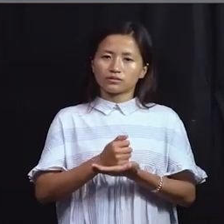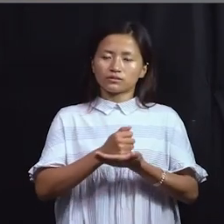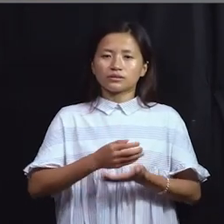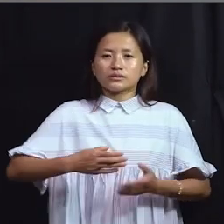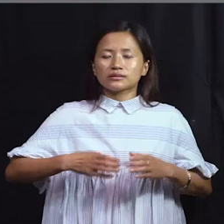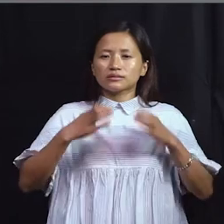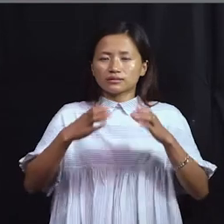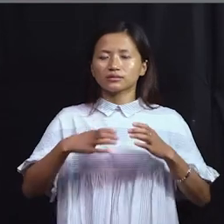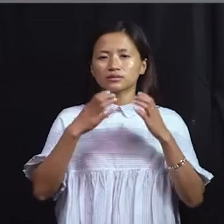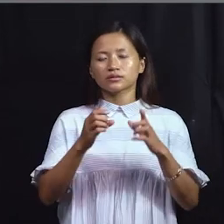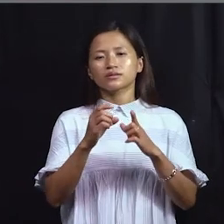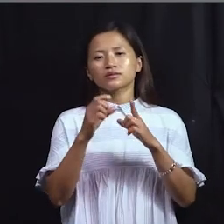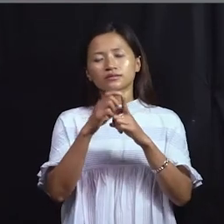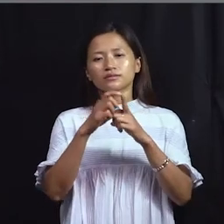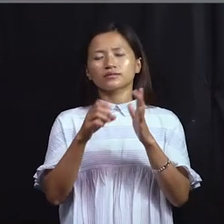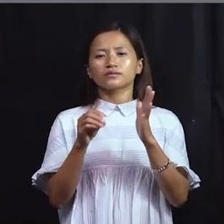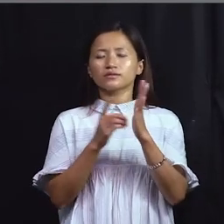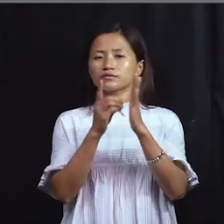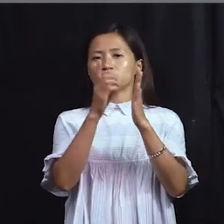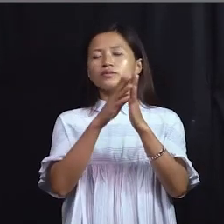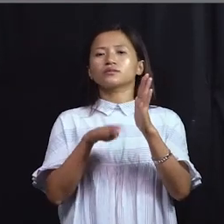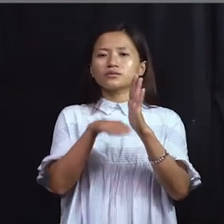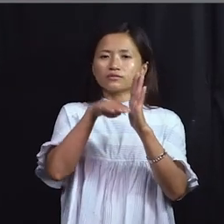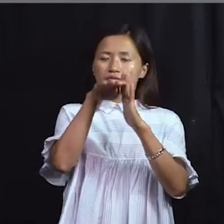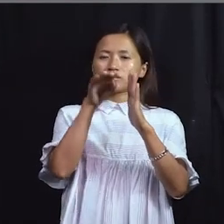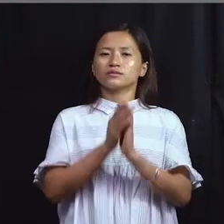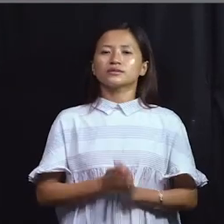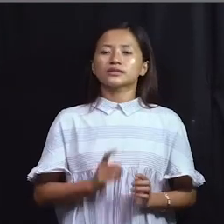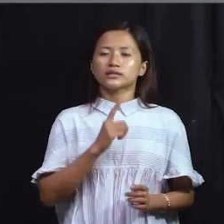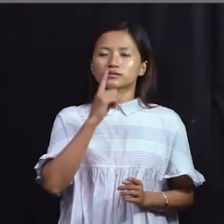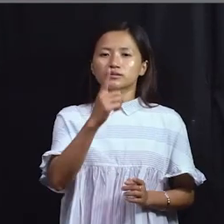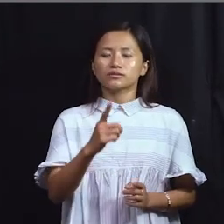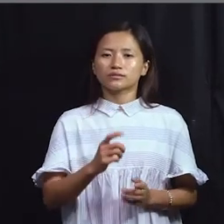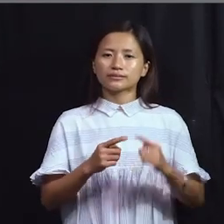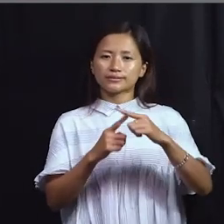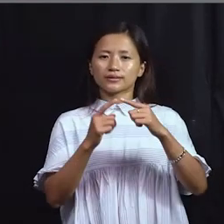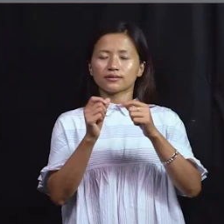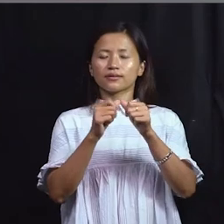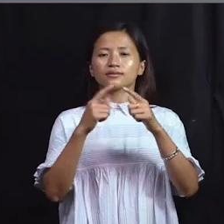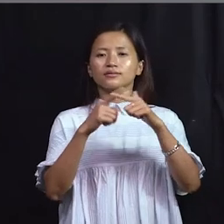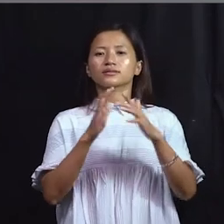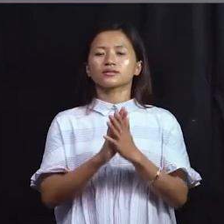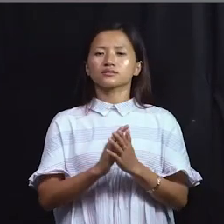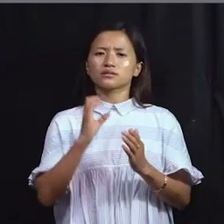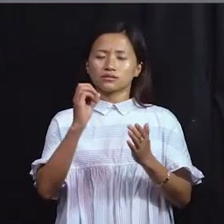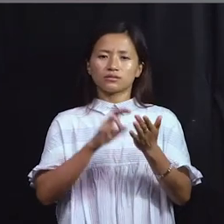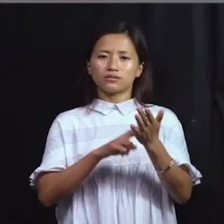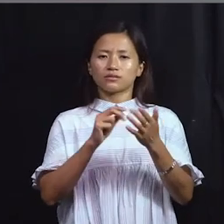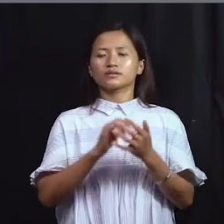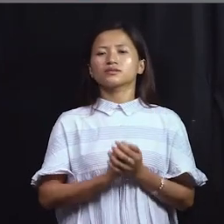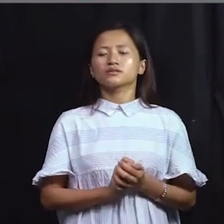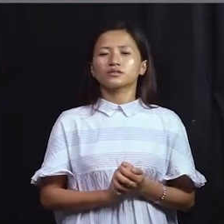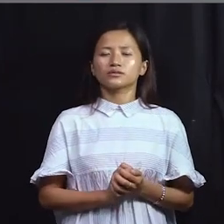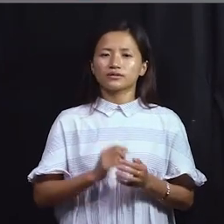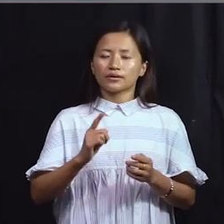the development of these backward areas, the government can start introducing tax concessions on those investors or